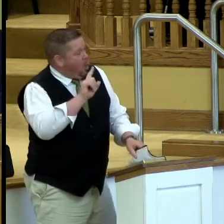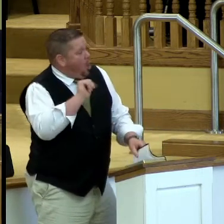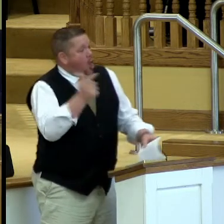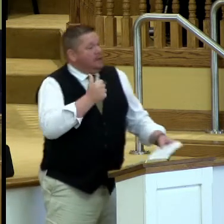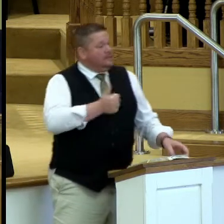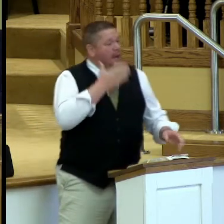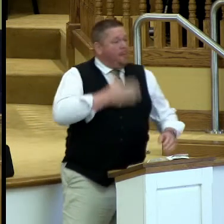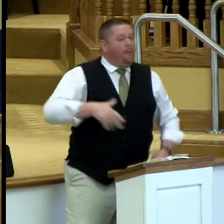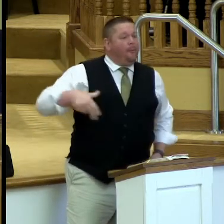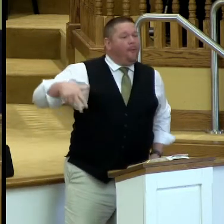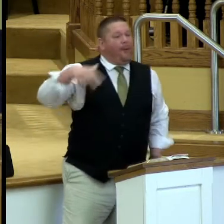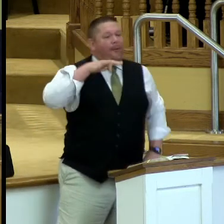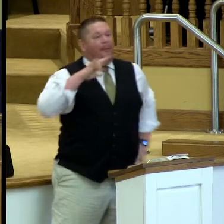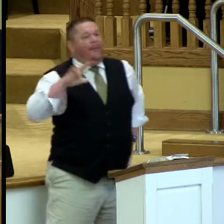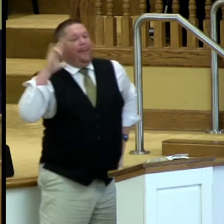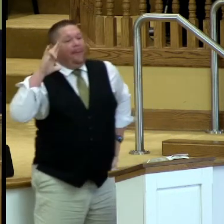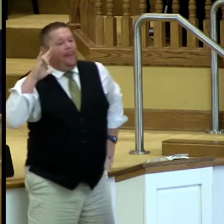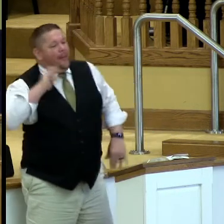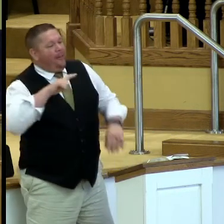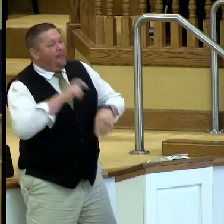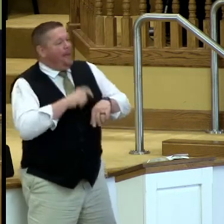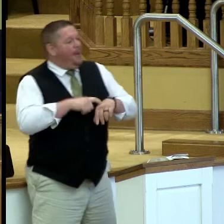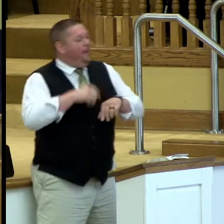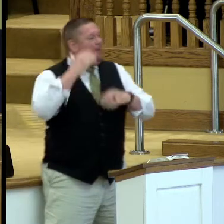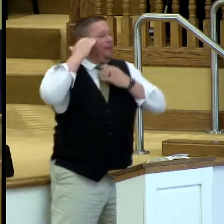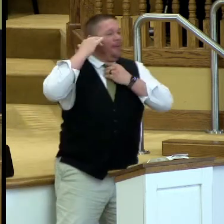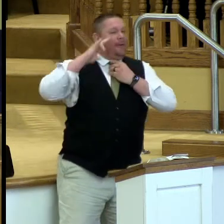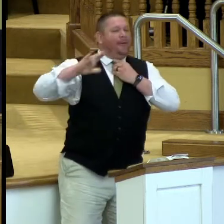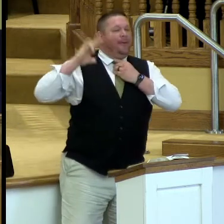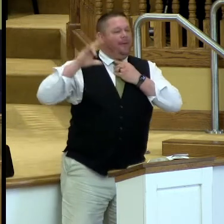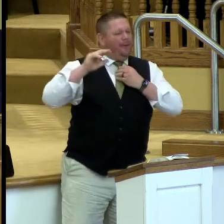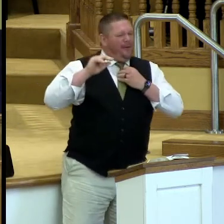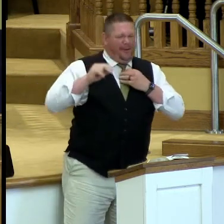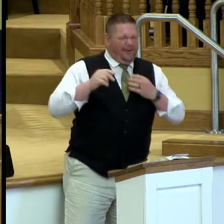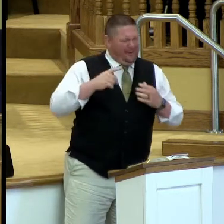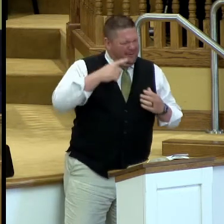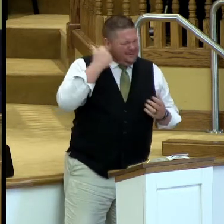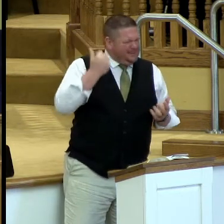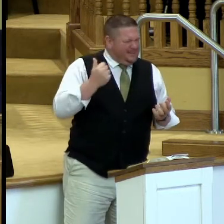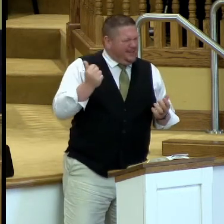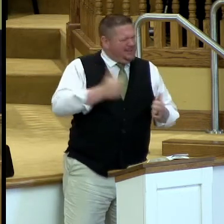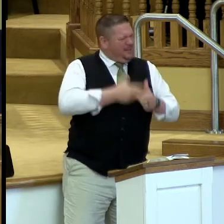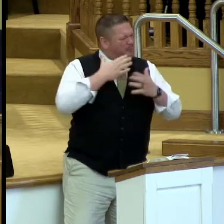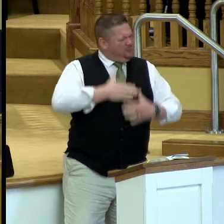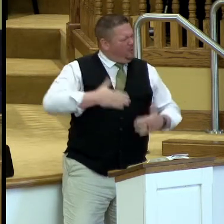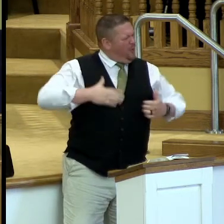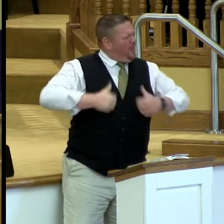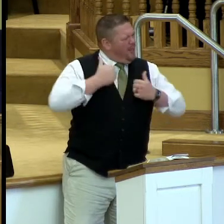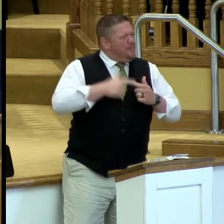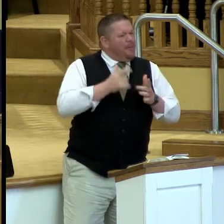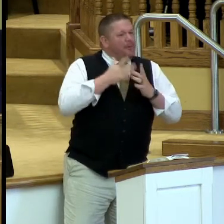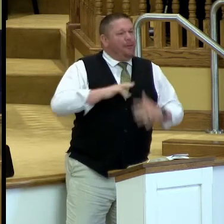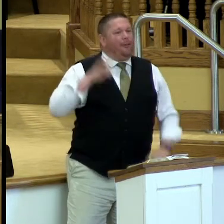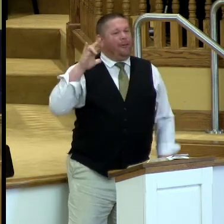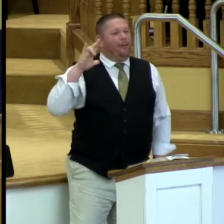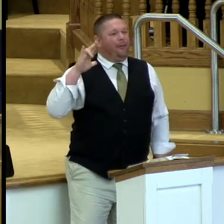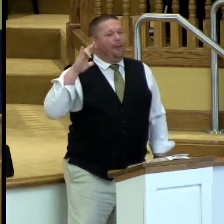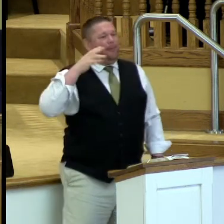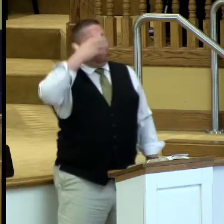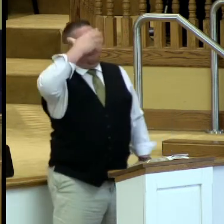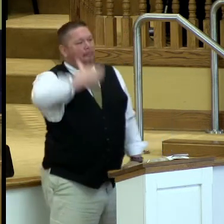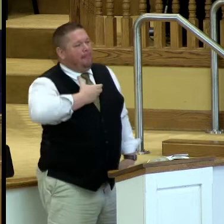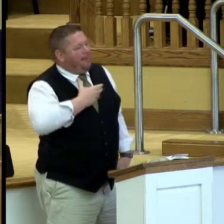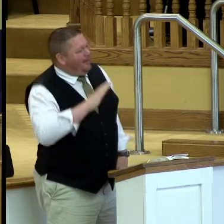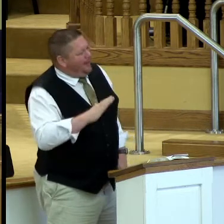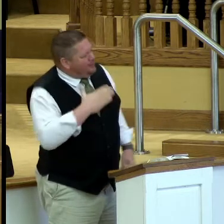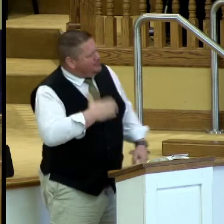the disciples walked around all doom and gloom other than the time like when they did because Jesus had been crucified, right? That's the one time they talk about